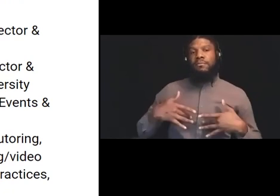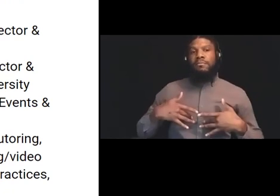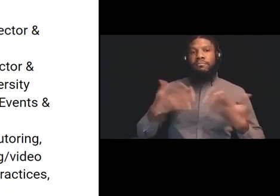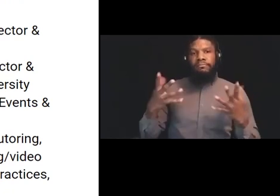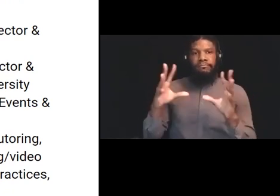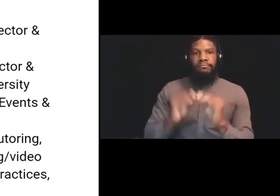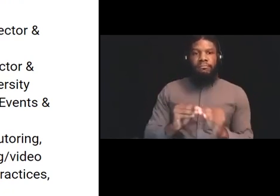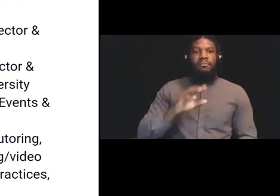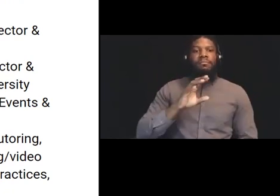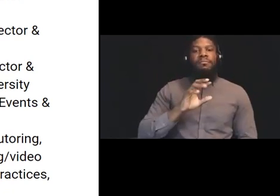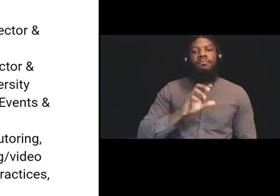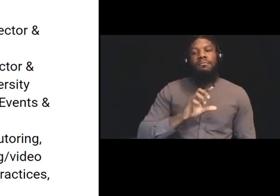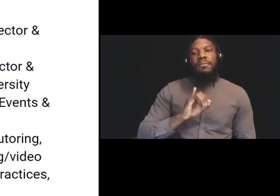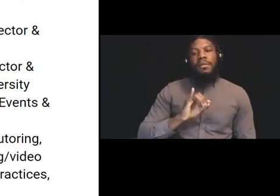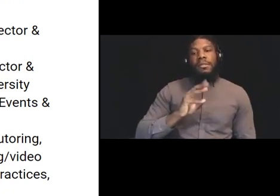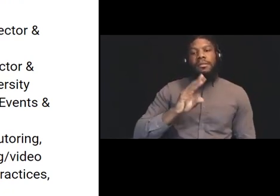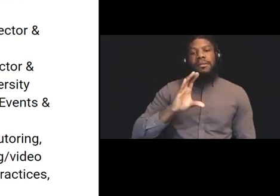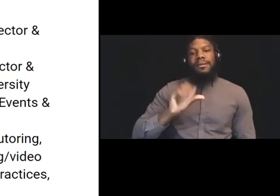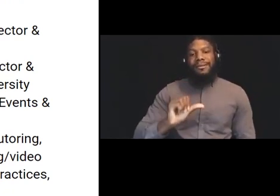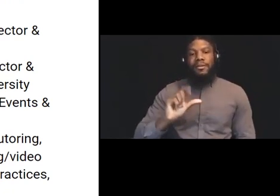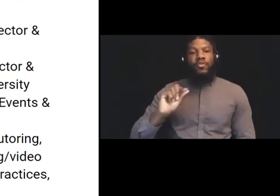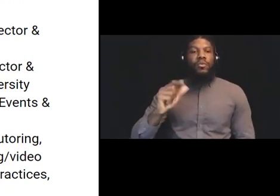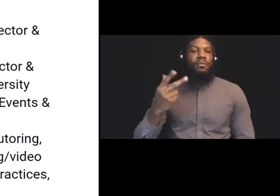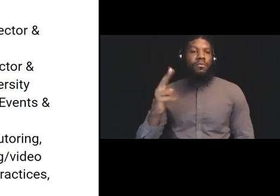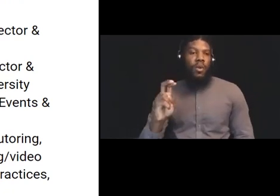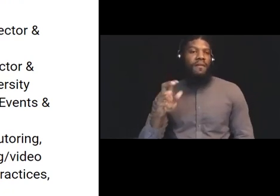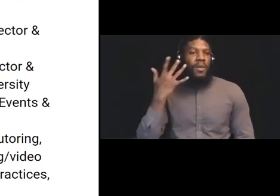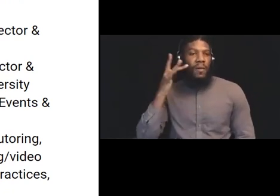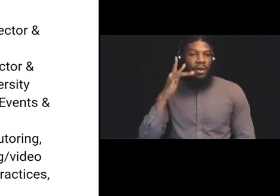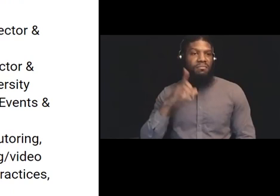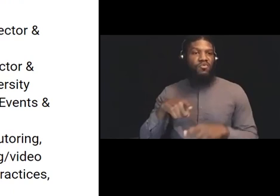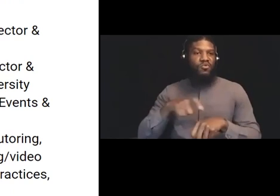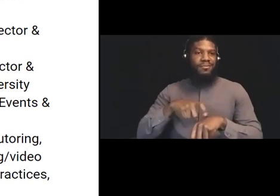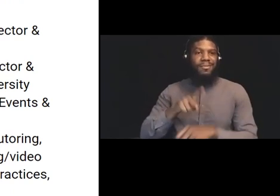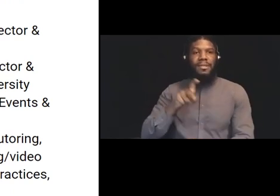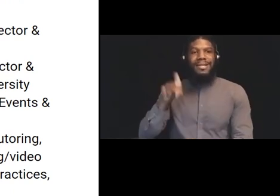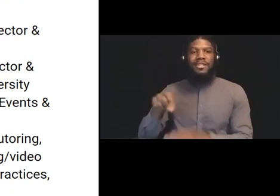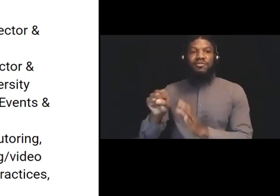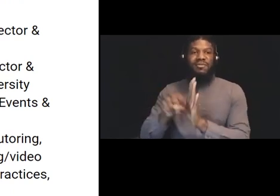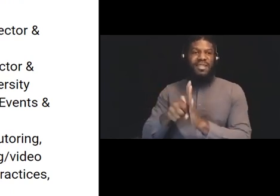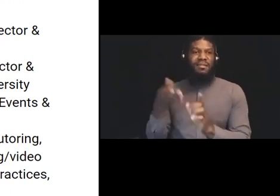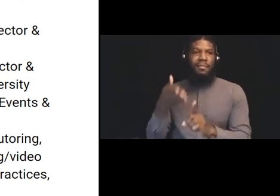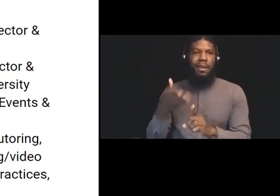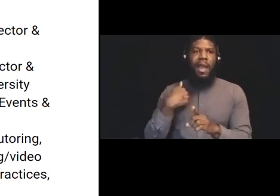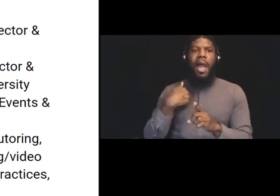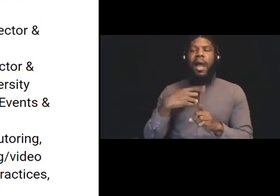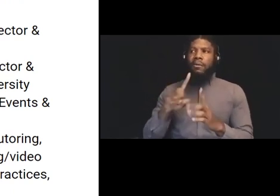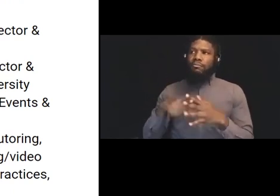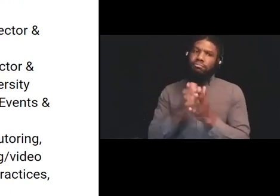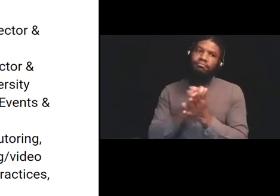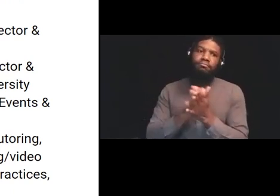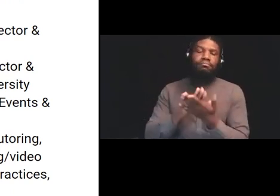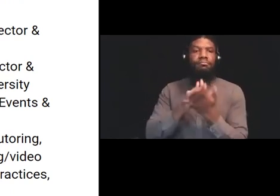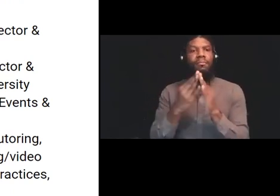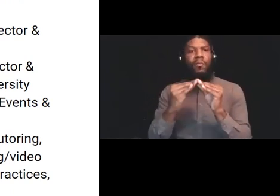Diego, California. During my time as a grad student at Texas State, I really became interested in tutoring